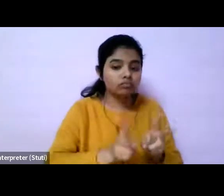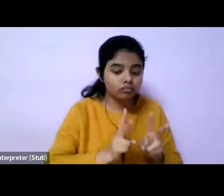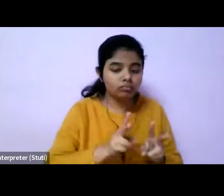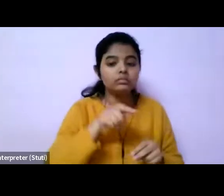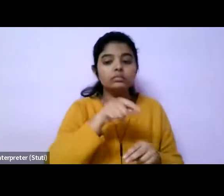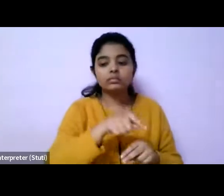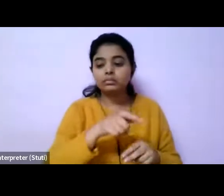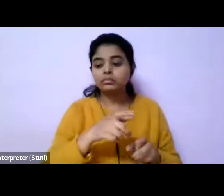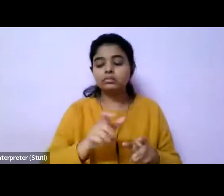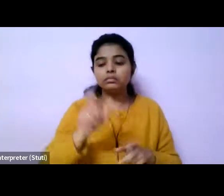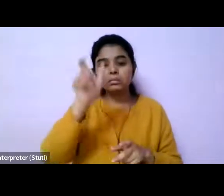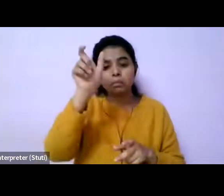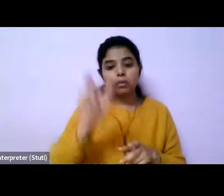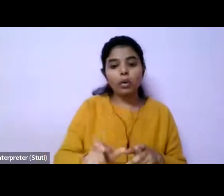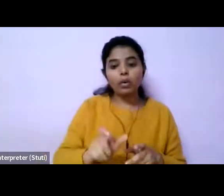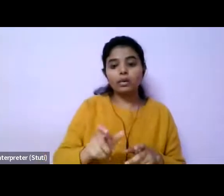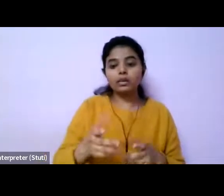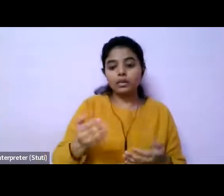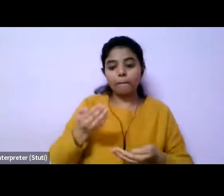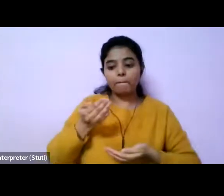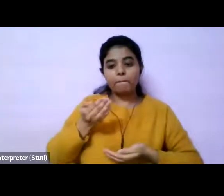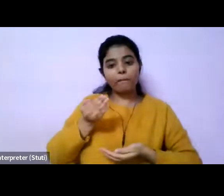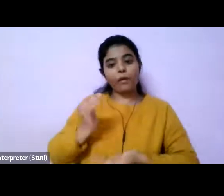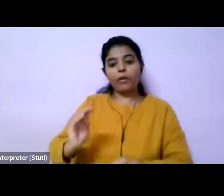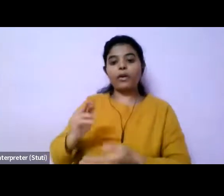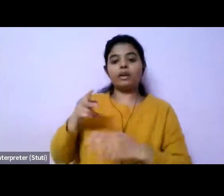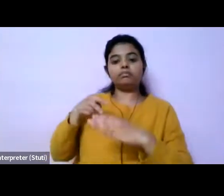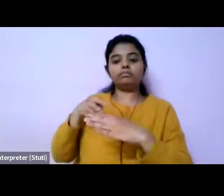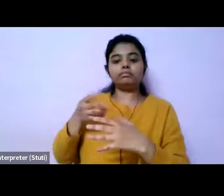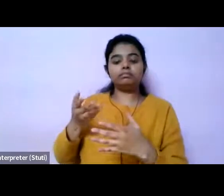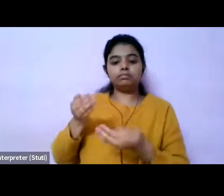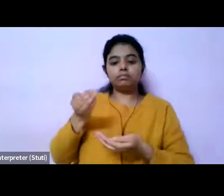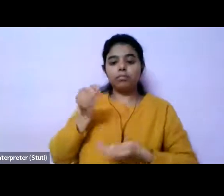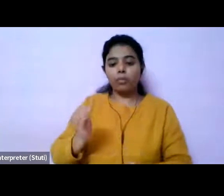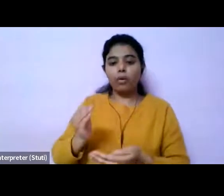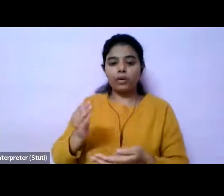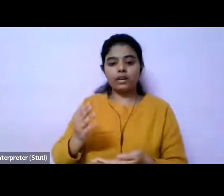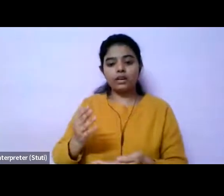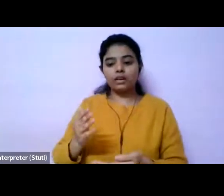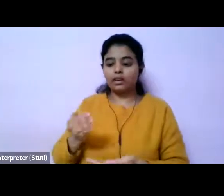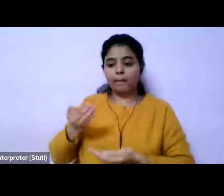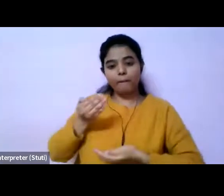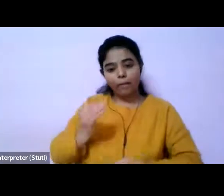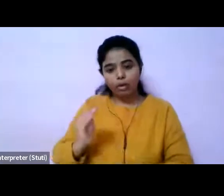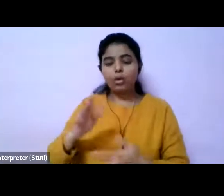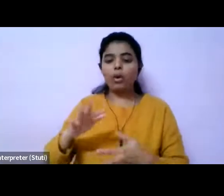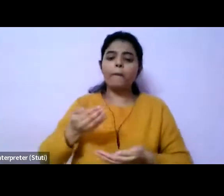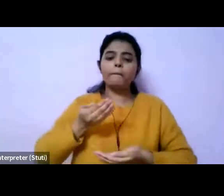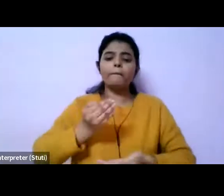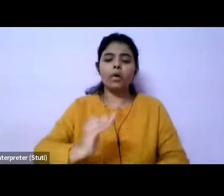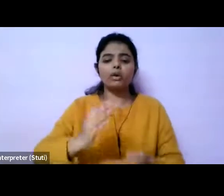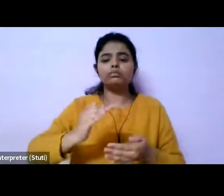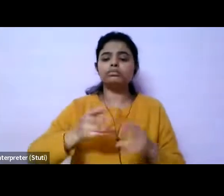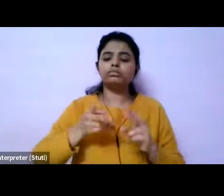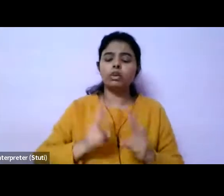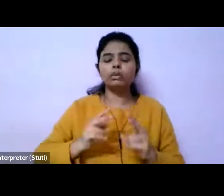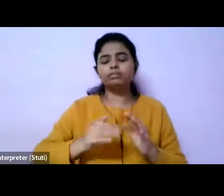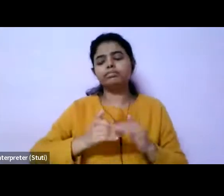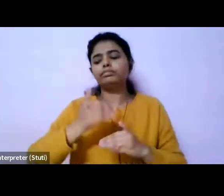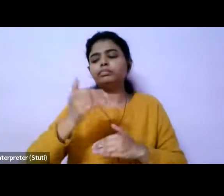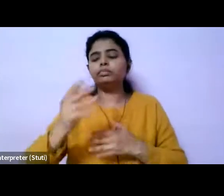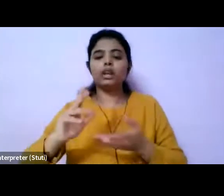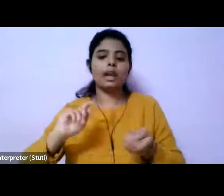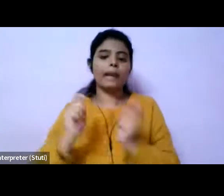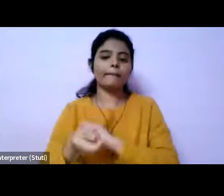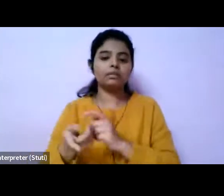the body that one is born with and not the body one gets, and especially, taking the cue from the